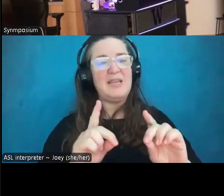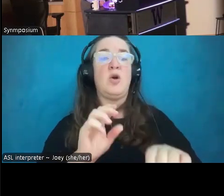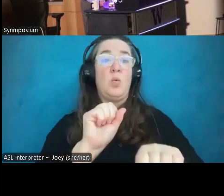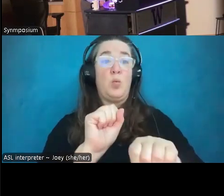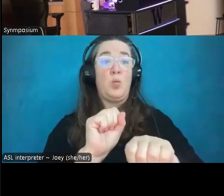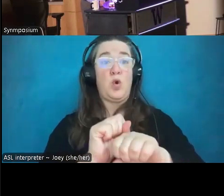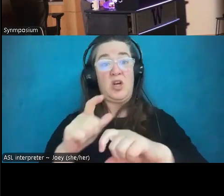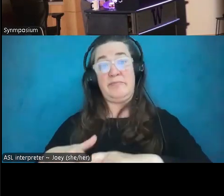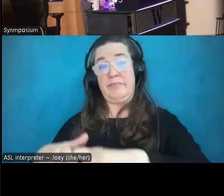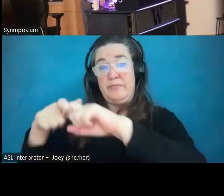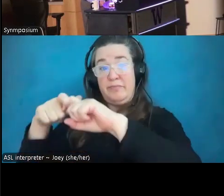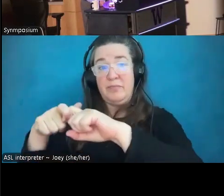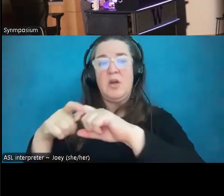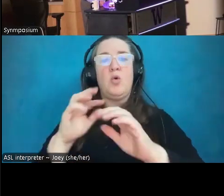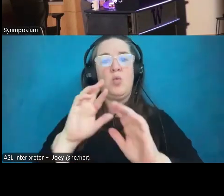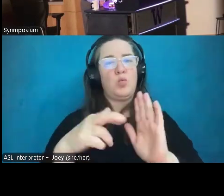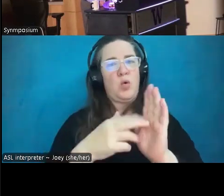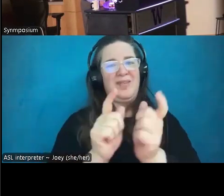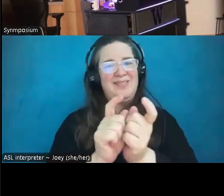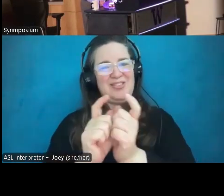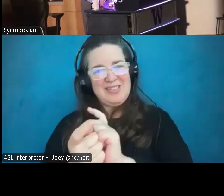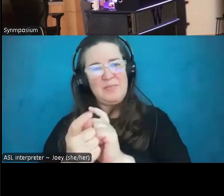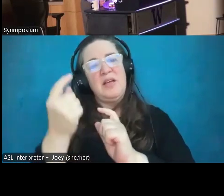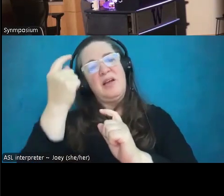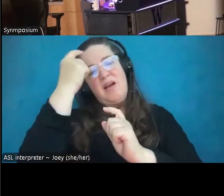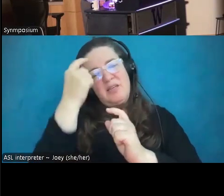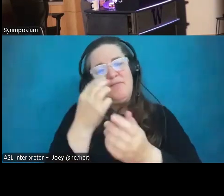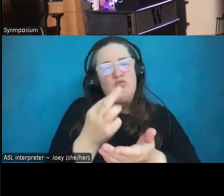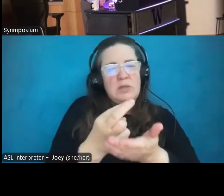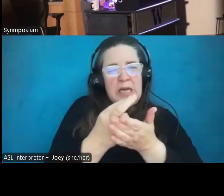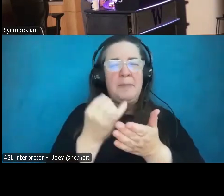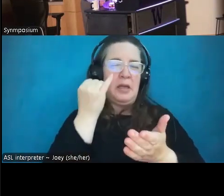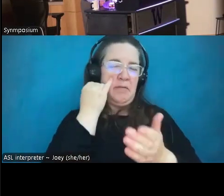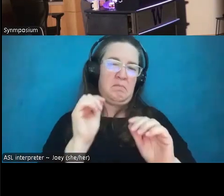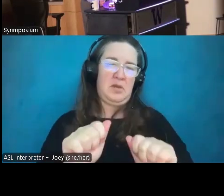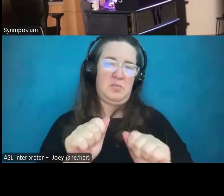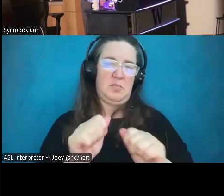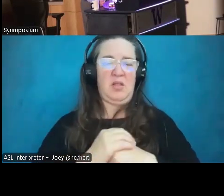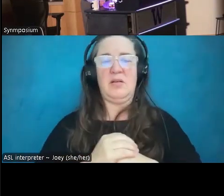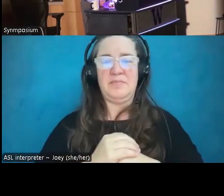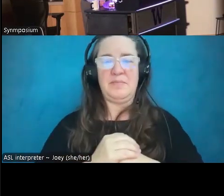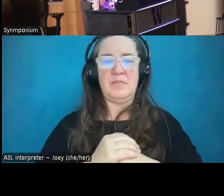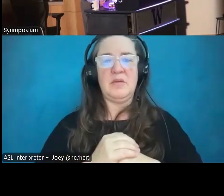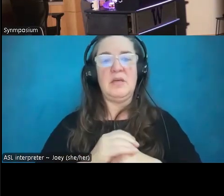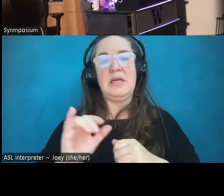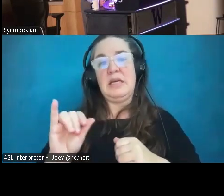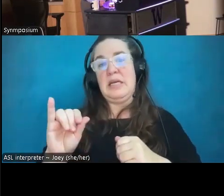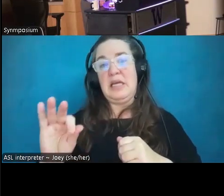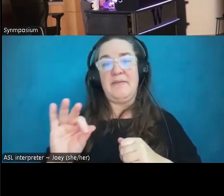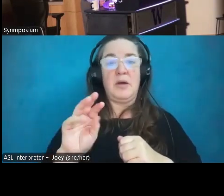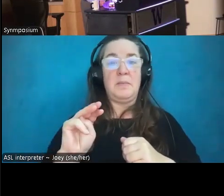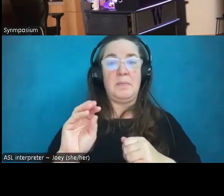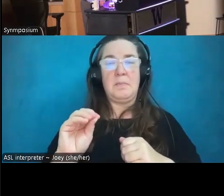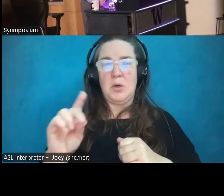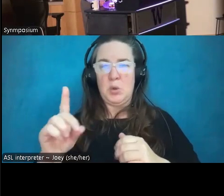If the mood disorders are prevalent, are predominant, try to kind of fit it into one of those categories. Educate